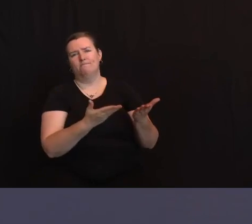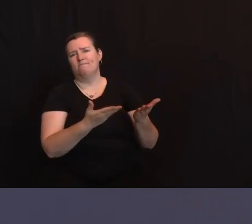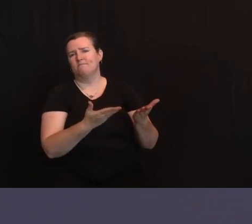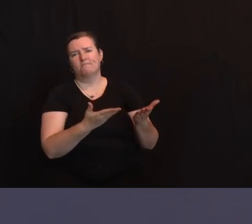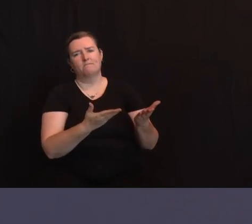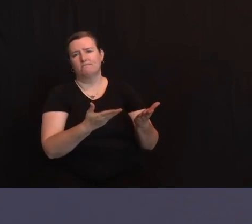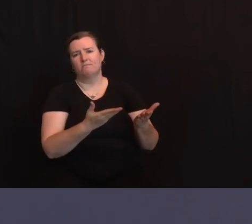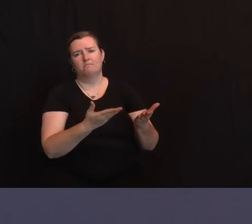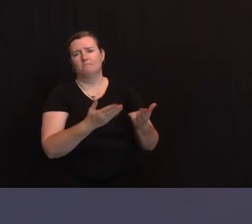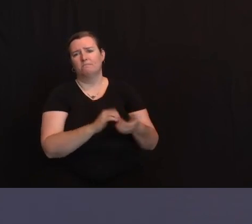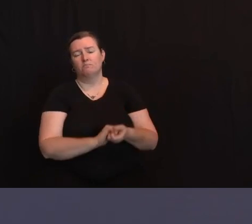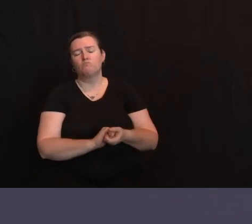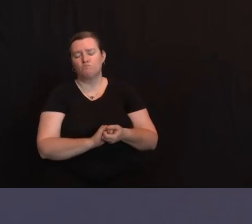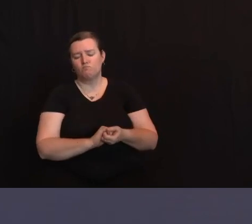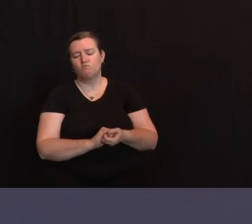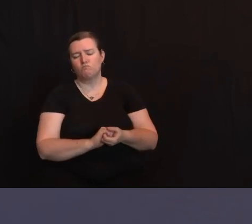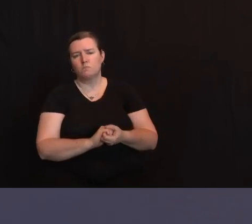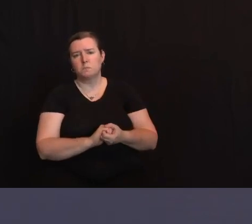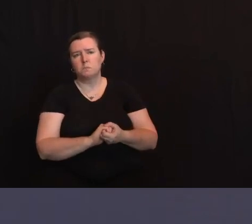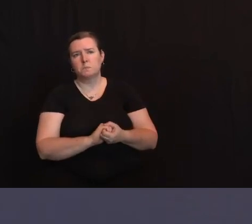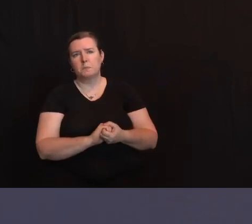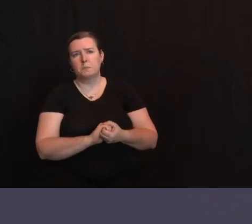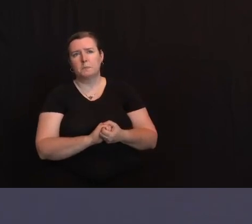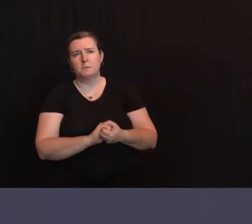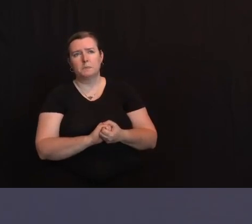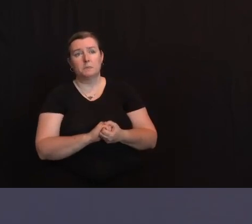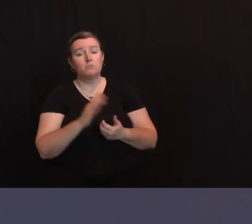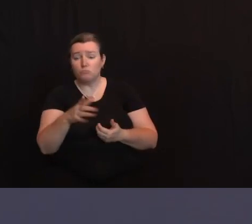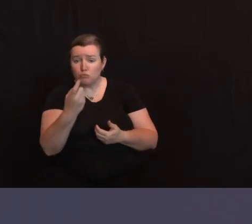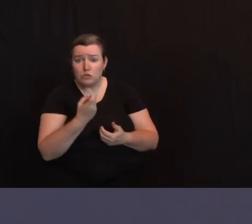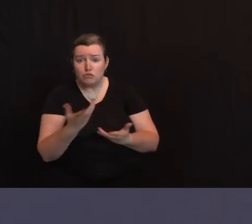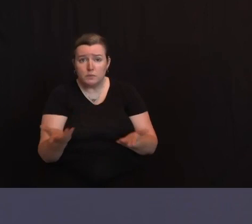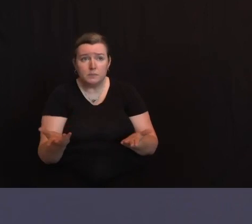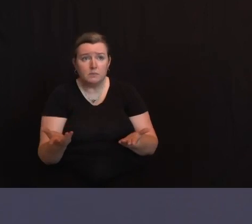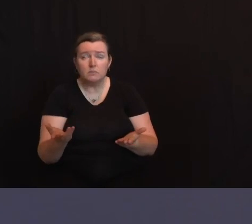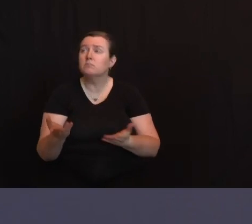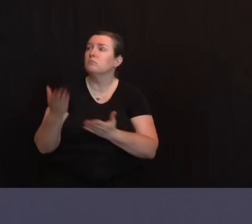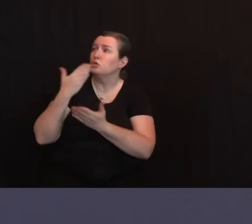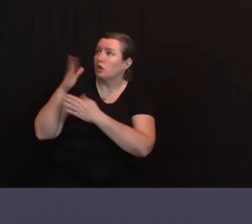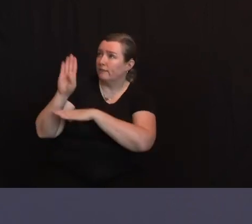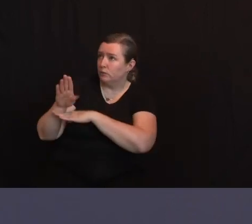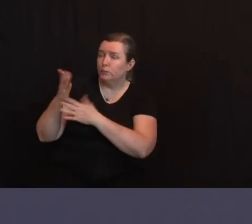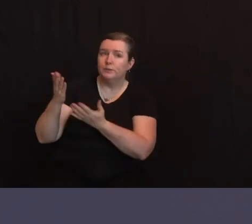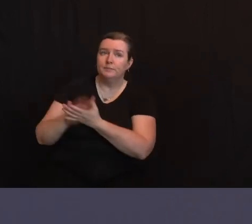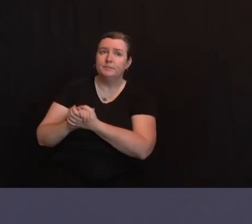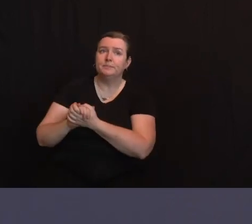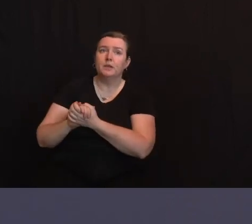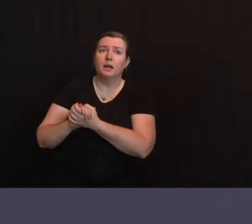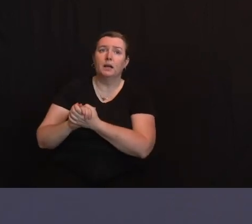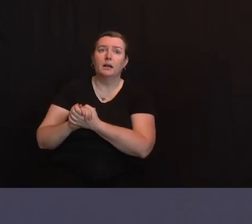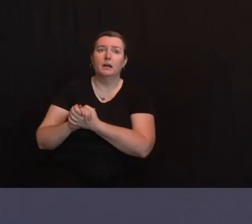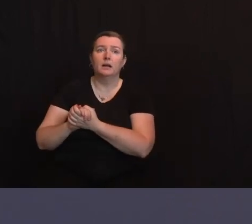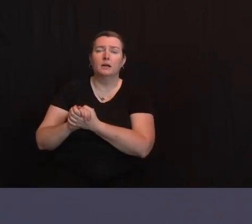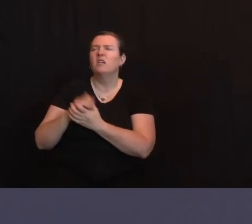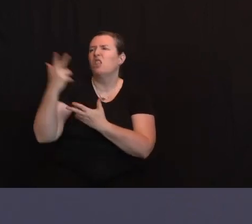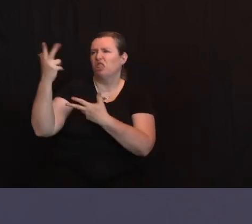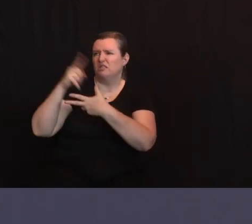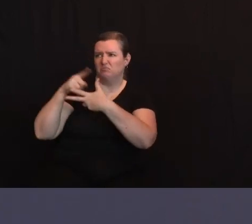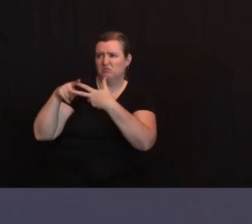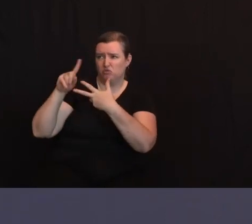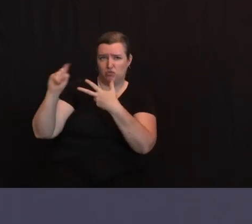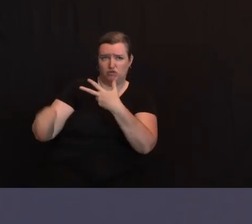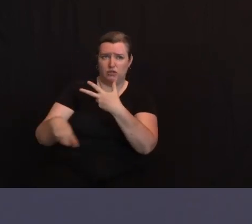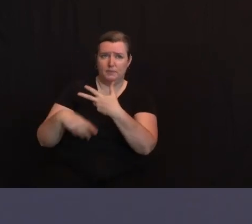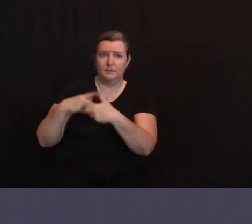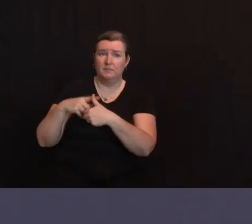thank you. Sir. Good afternoon, everybody. How's everyone doing today? 3 quick questions. Back when you